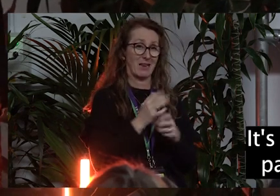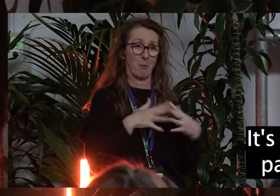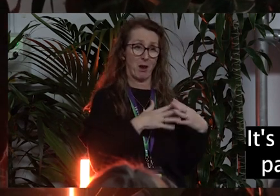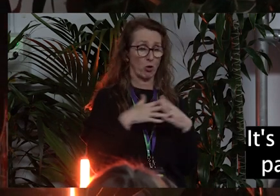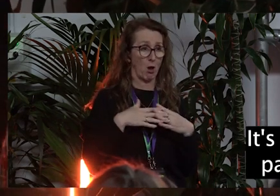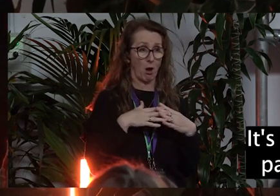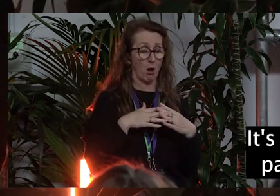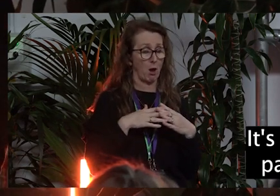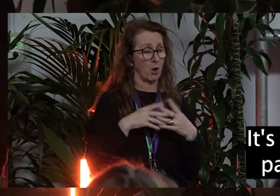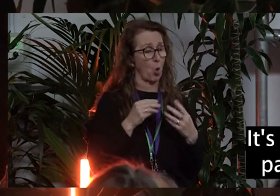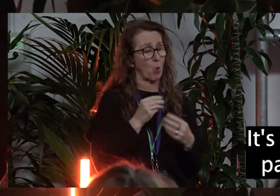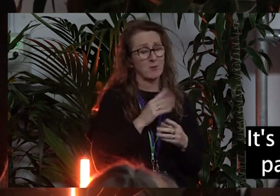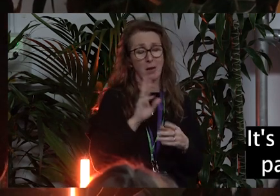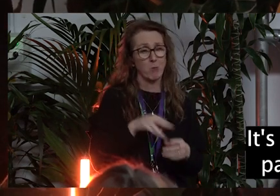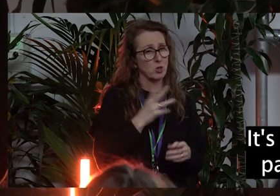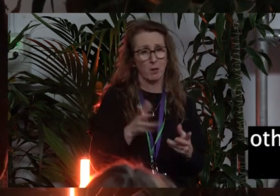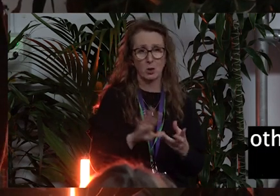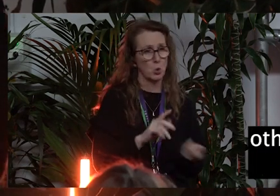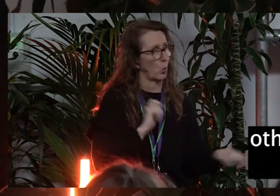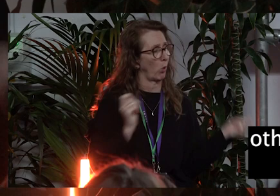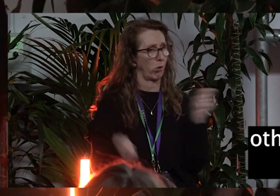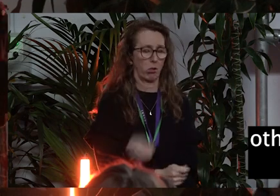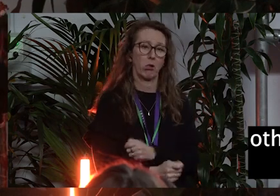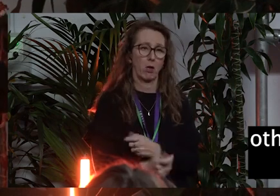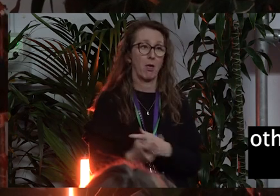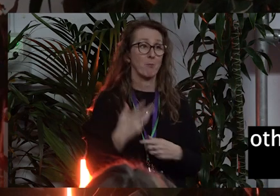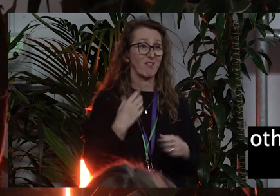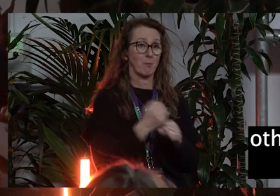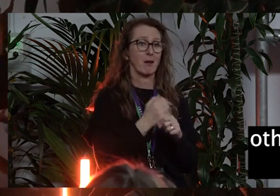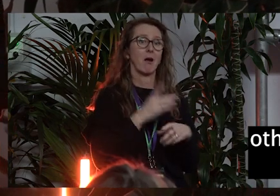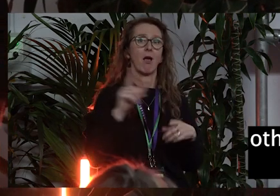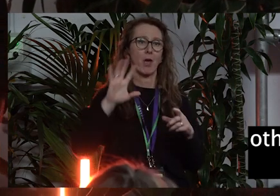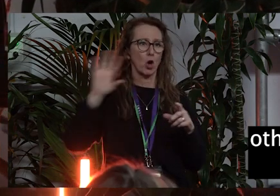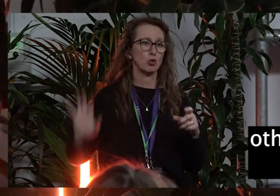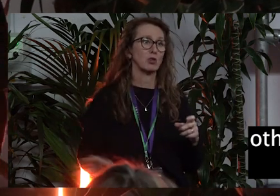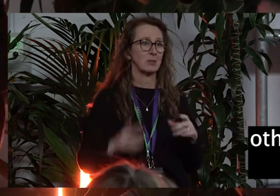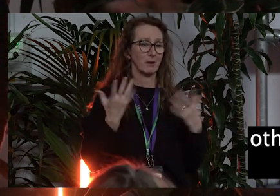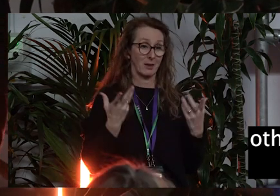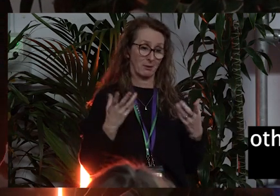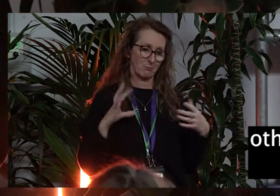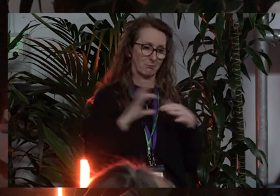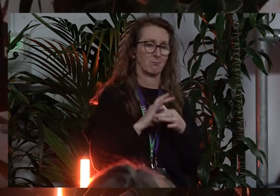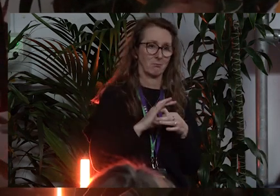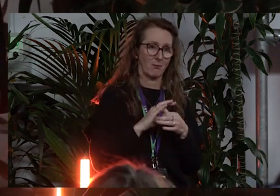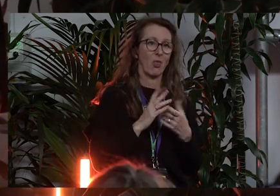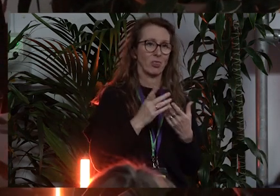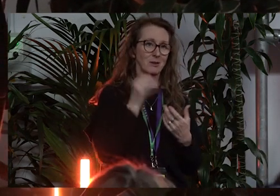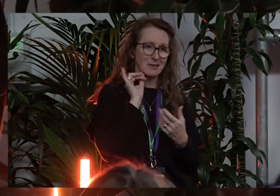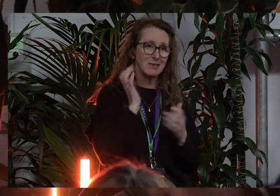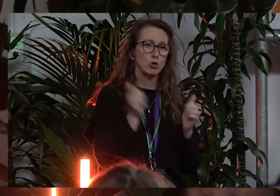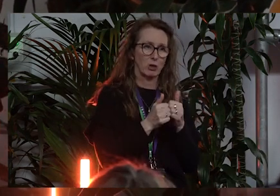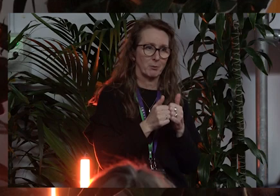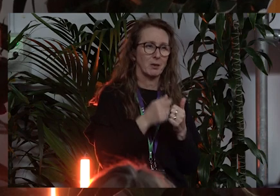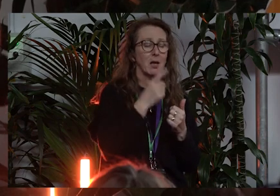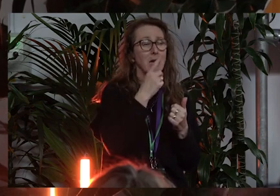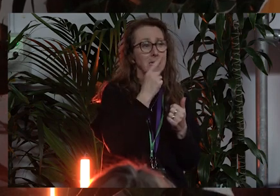impossible to turn that patent over. But if it's made in other countries that have signed up to the New Genome Agreement, then it is possible to